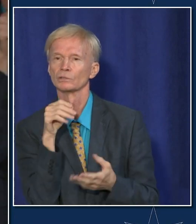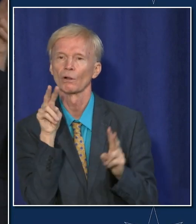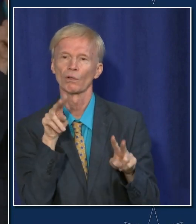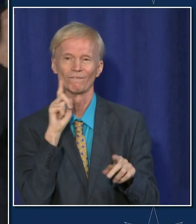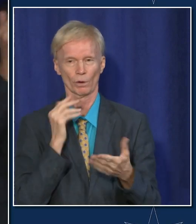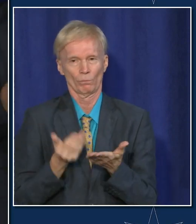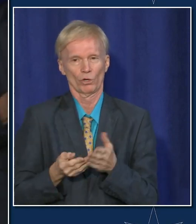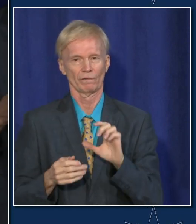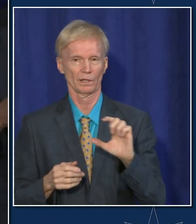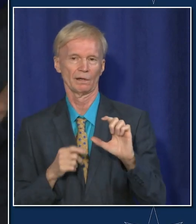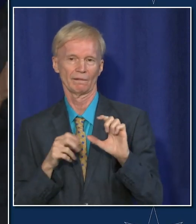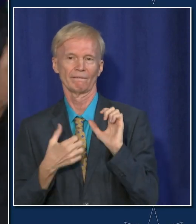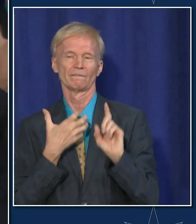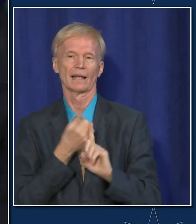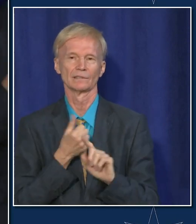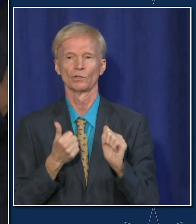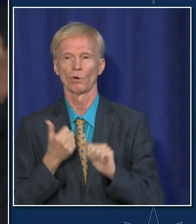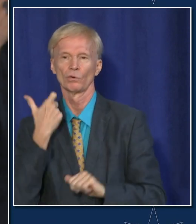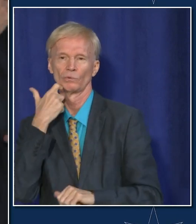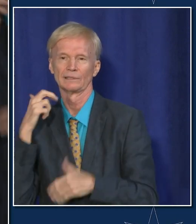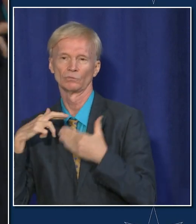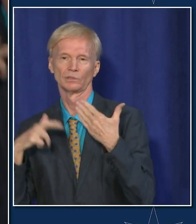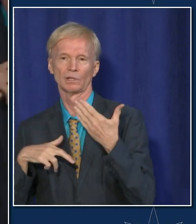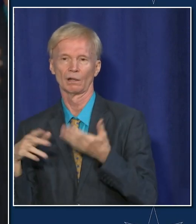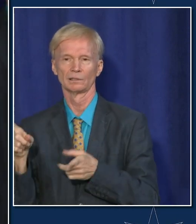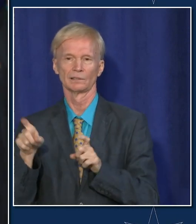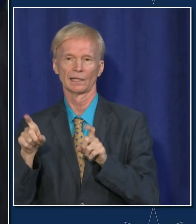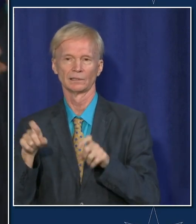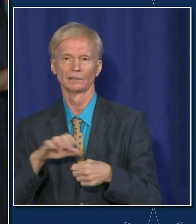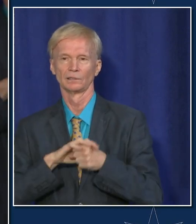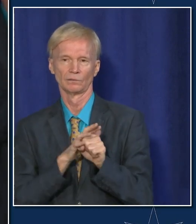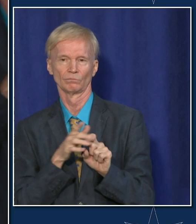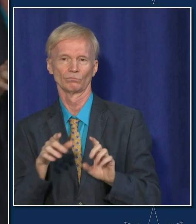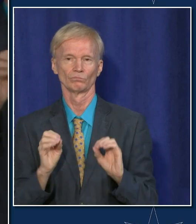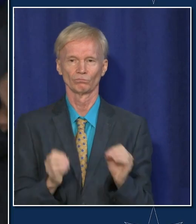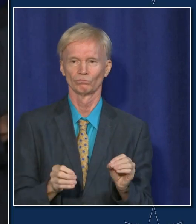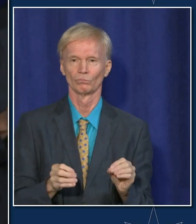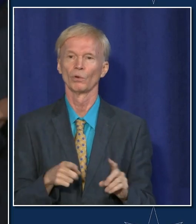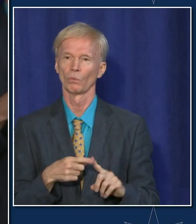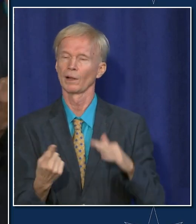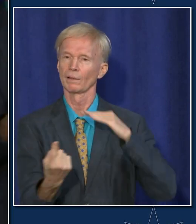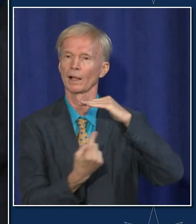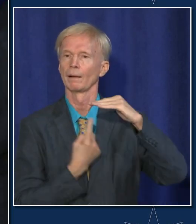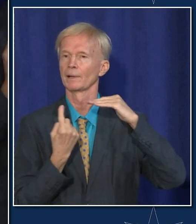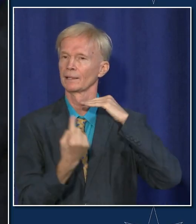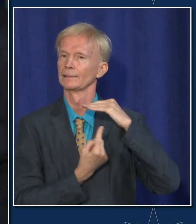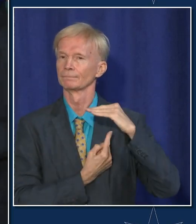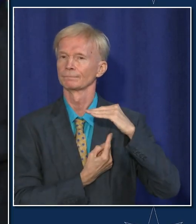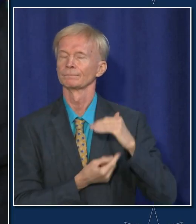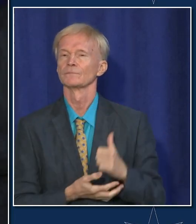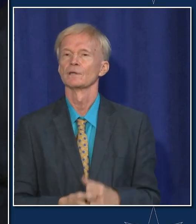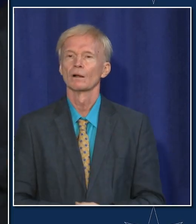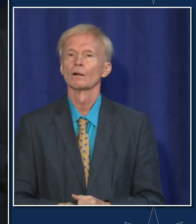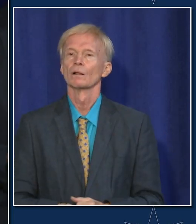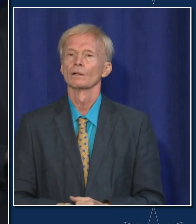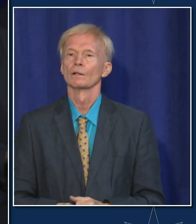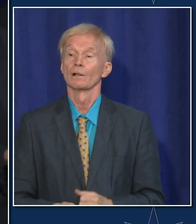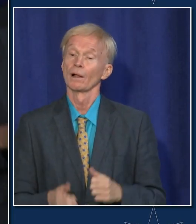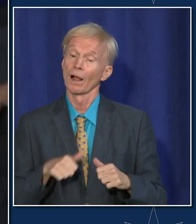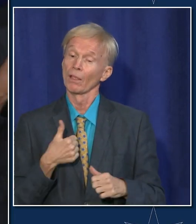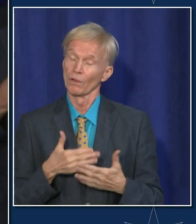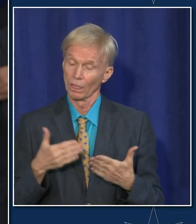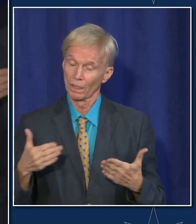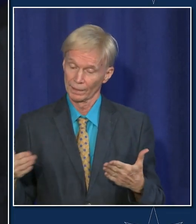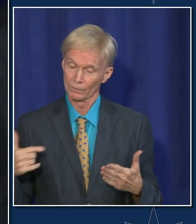proof of vaccination or recent tests when they're coming in. And then the other thing is we look at how many people are